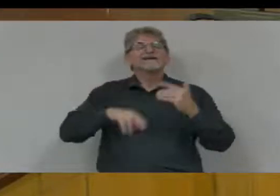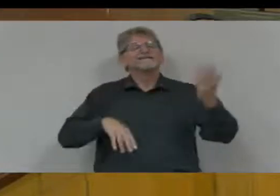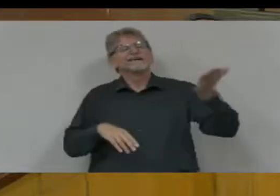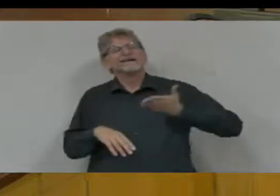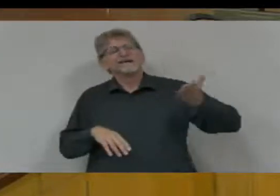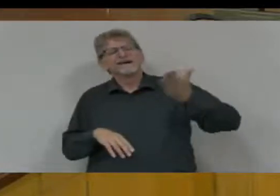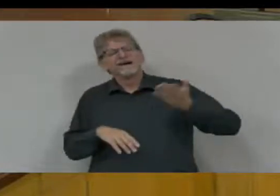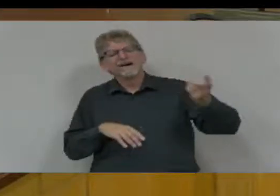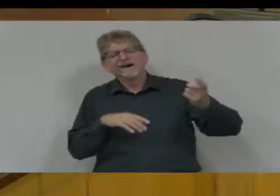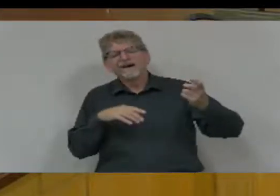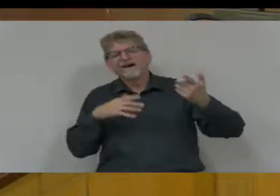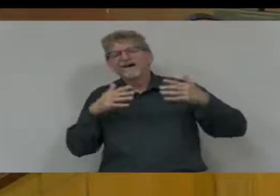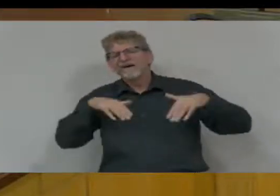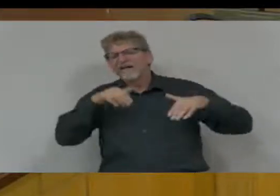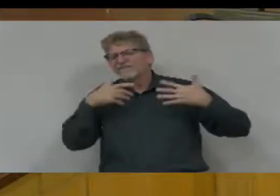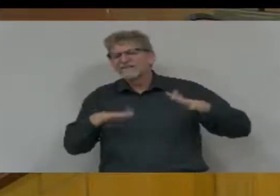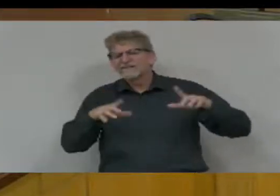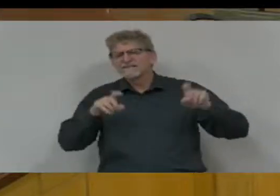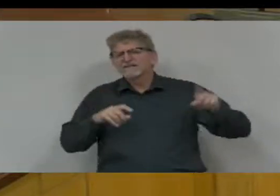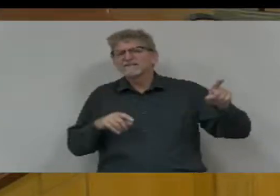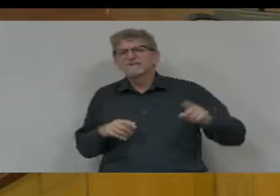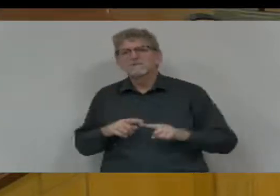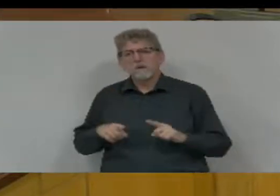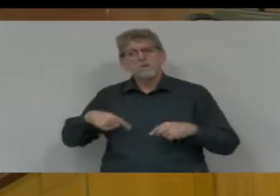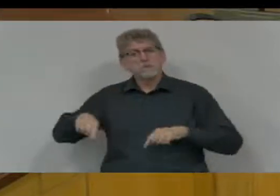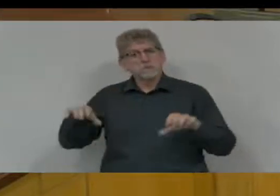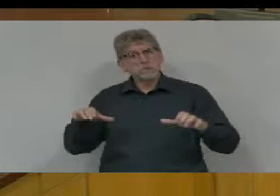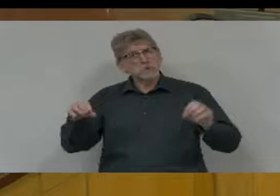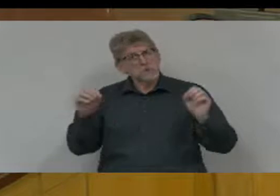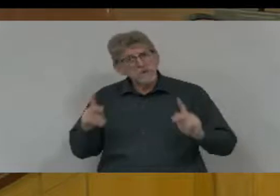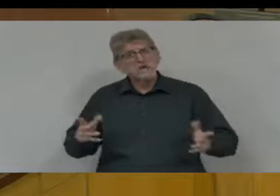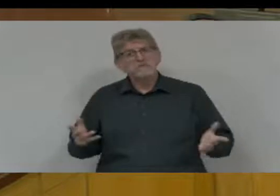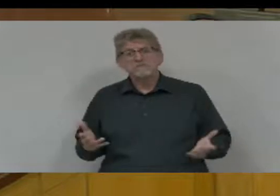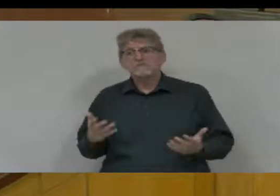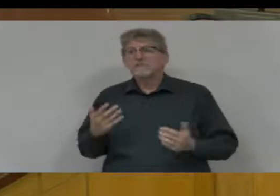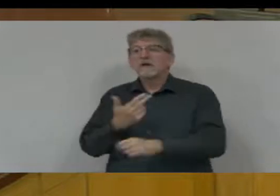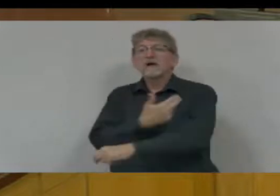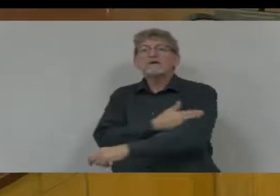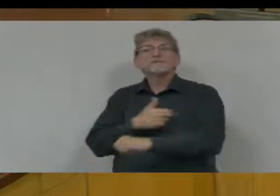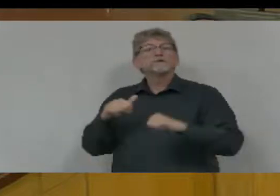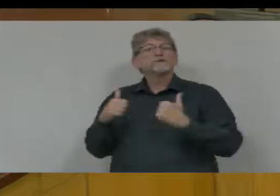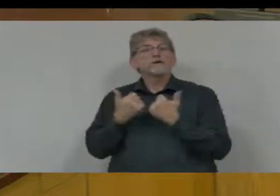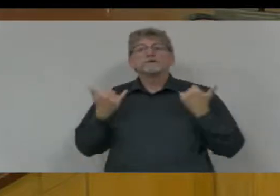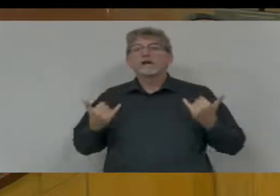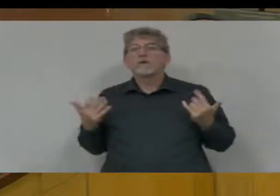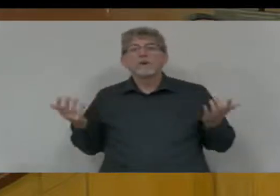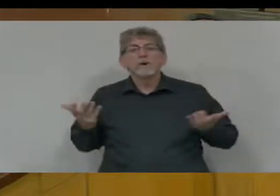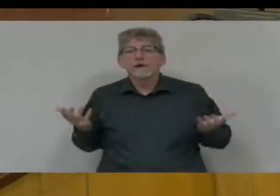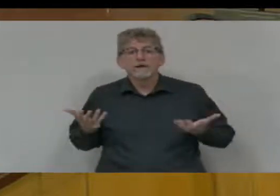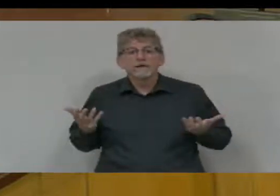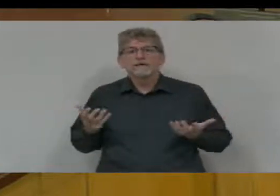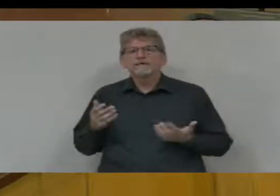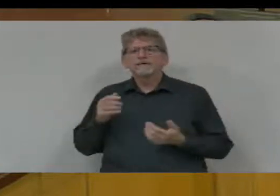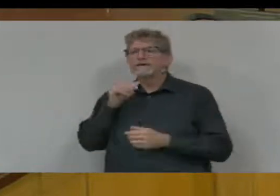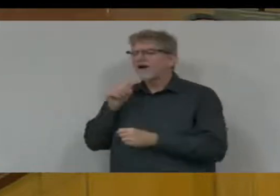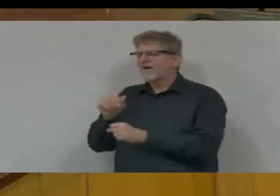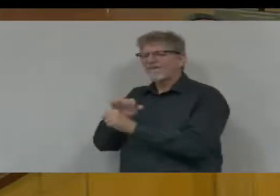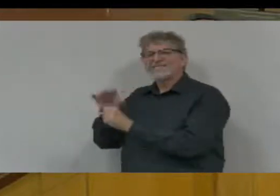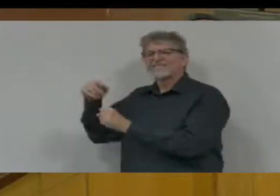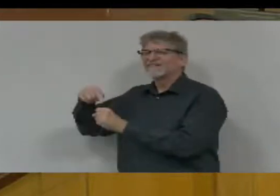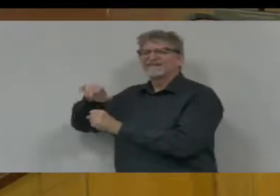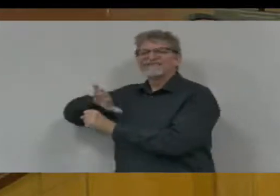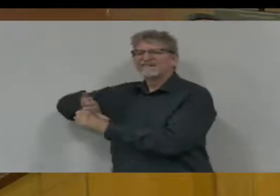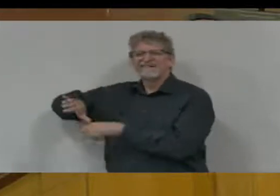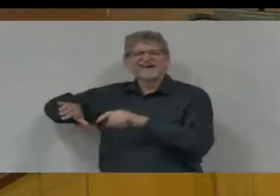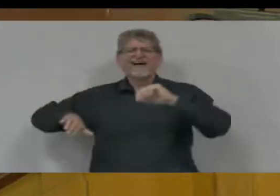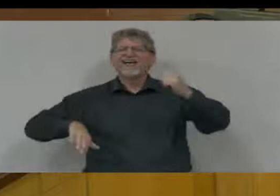that standpoint. I think the challenge at the hospital right now is that it's not COVID patients, it's just everyone